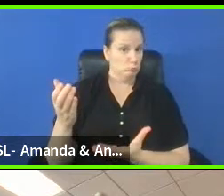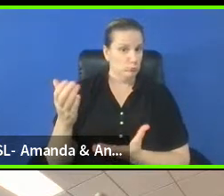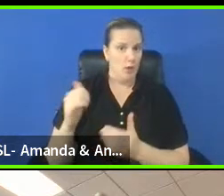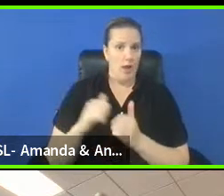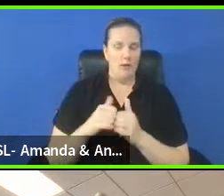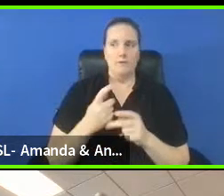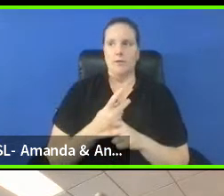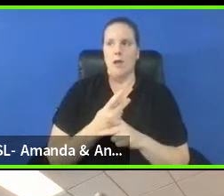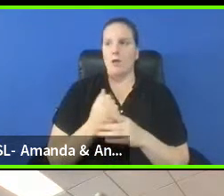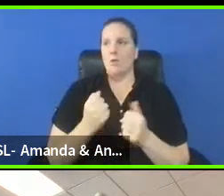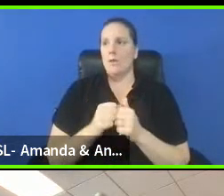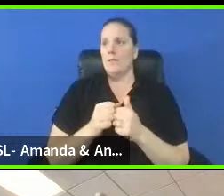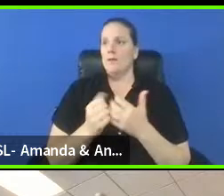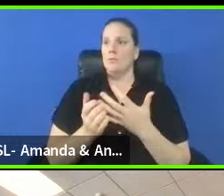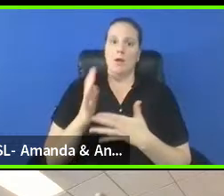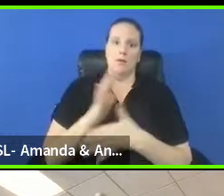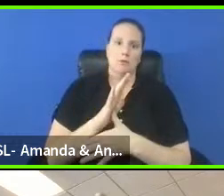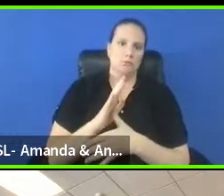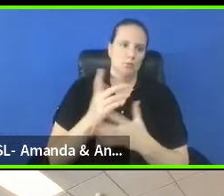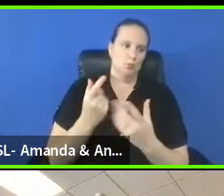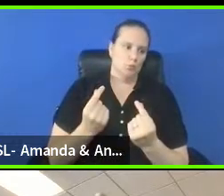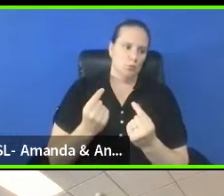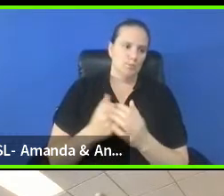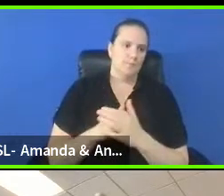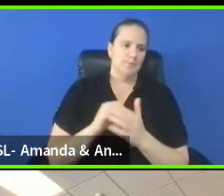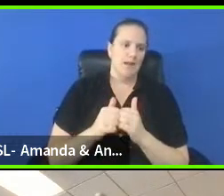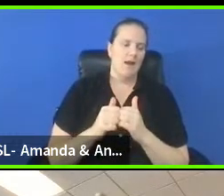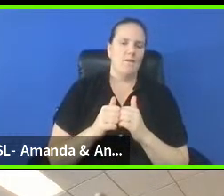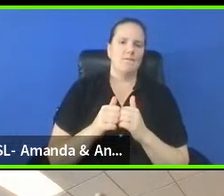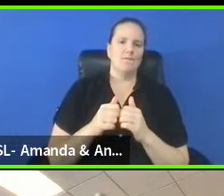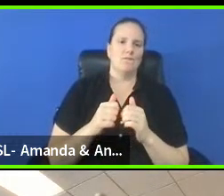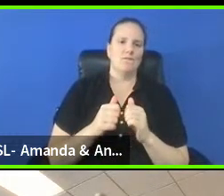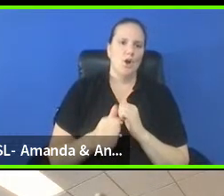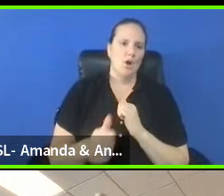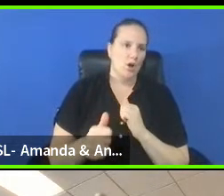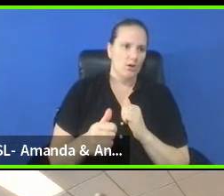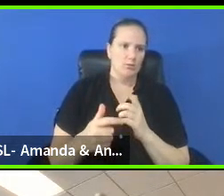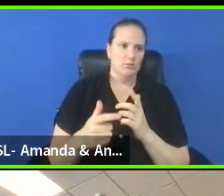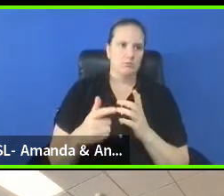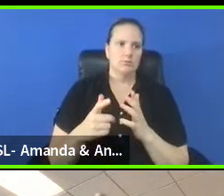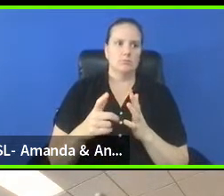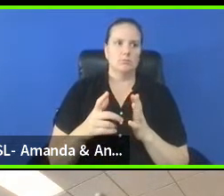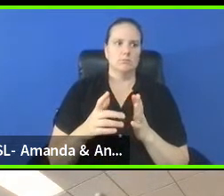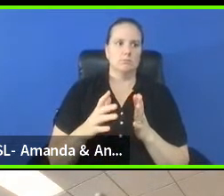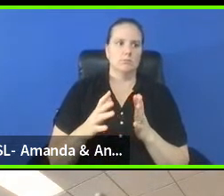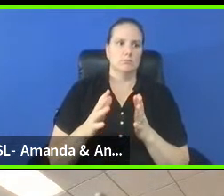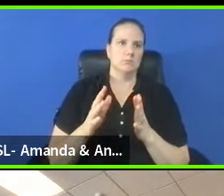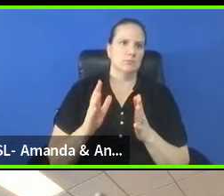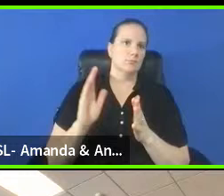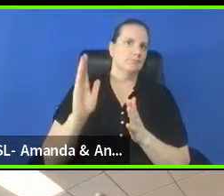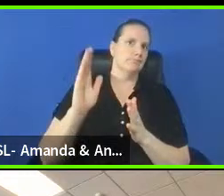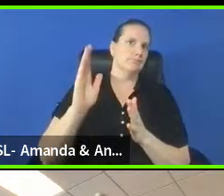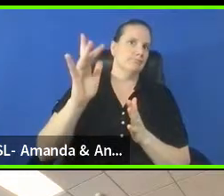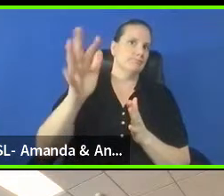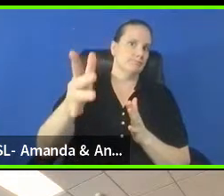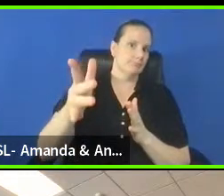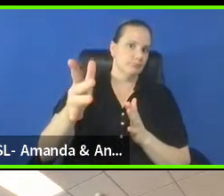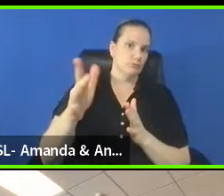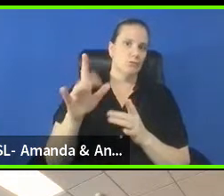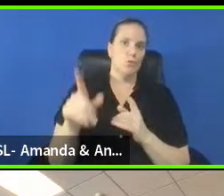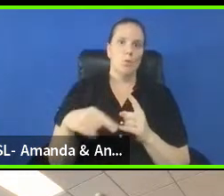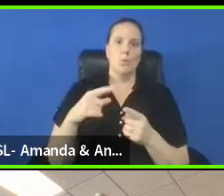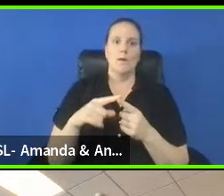of prioritizing where we land, and how far down the road are we, no pun intended, in terms of arriving at